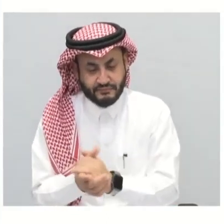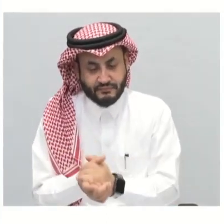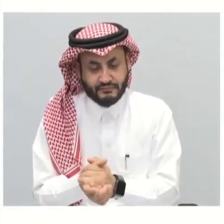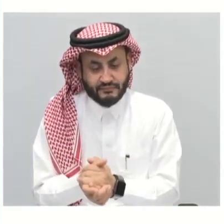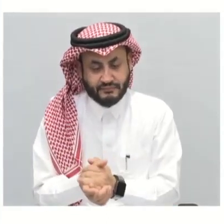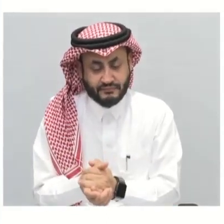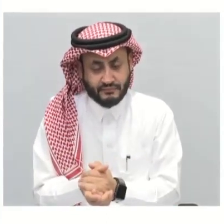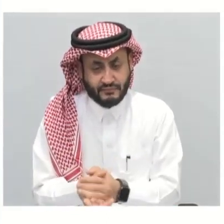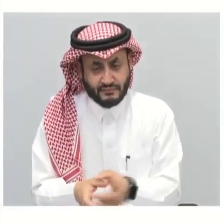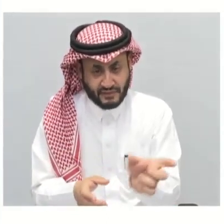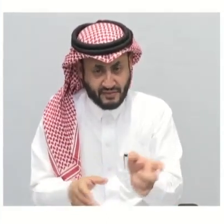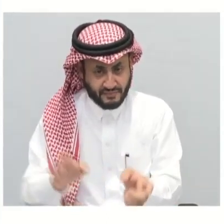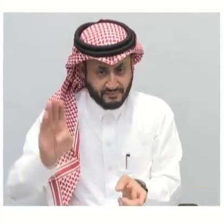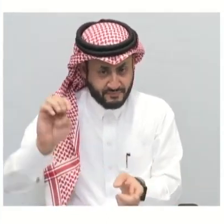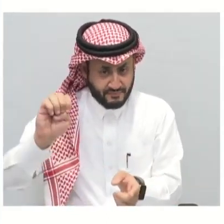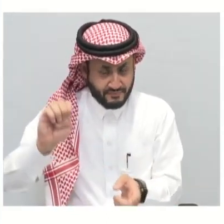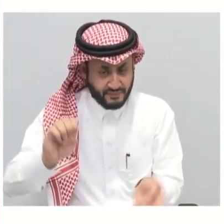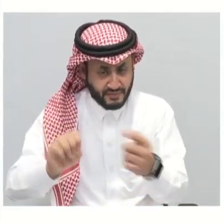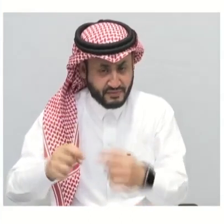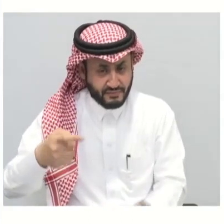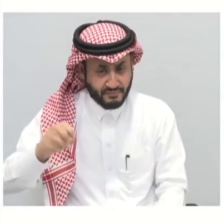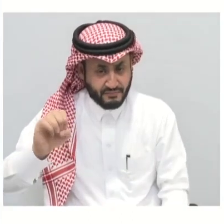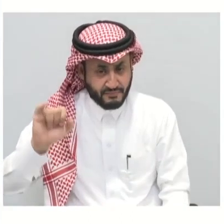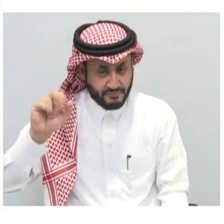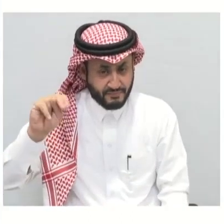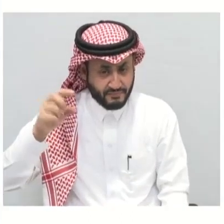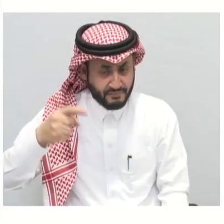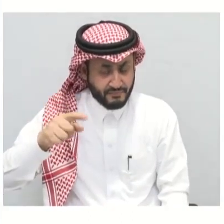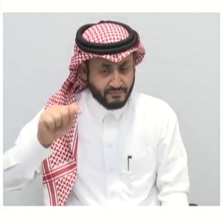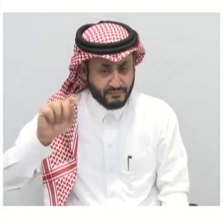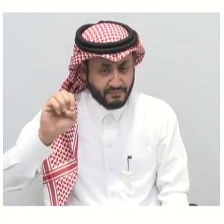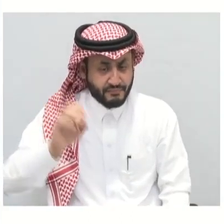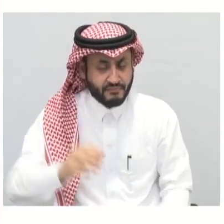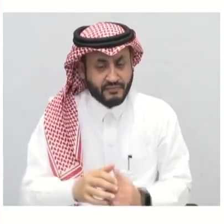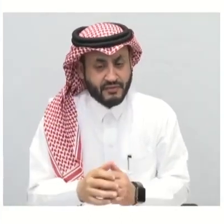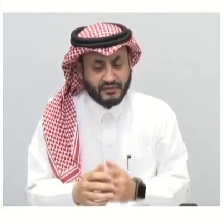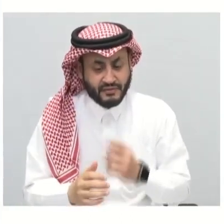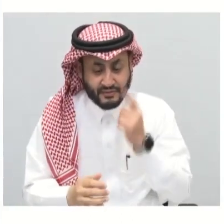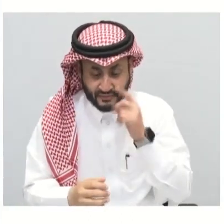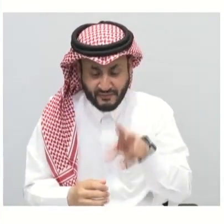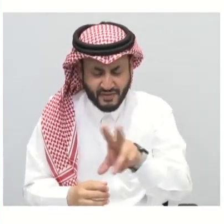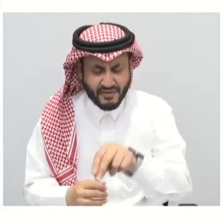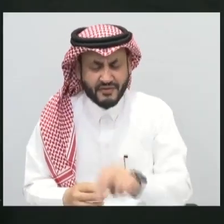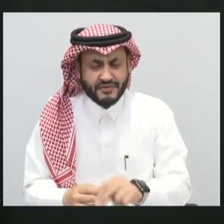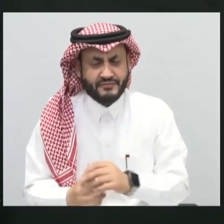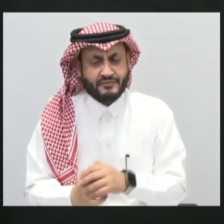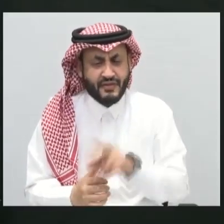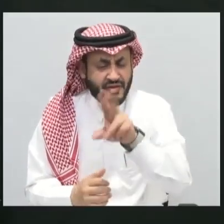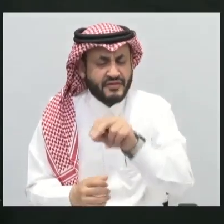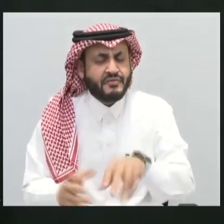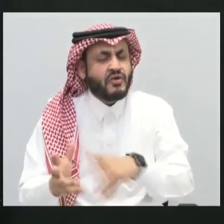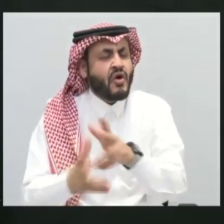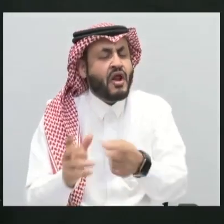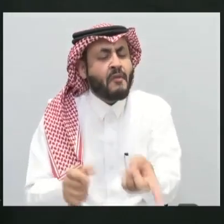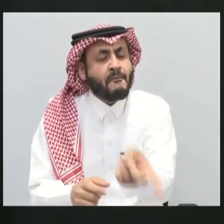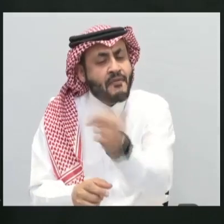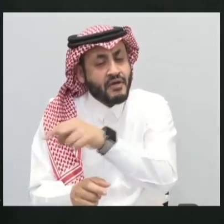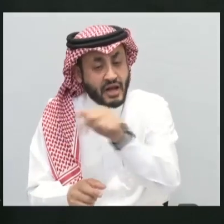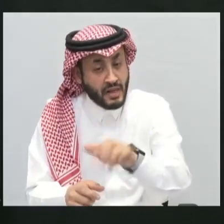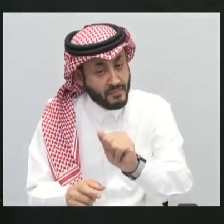be plus going to, he is going to wear a suit to the graduation. He is going to wear a